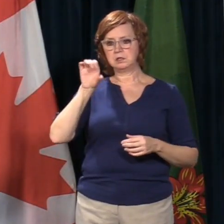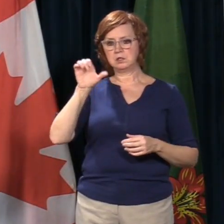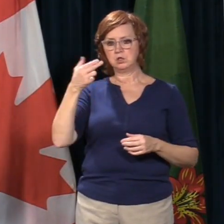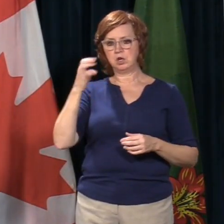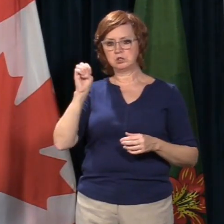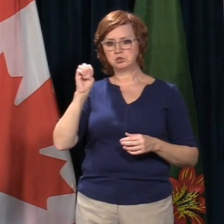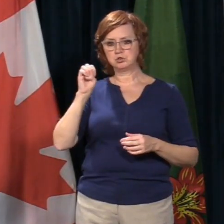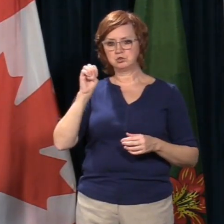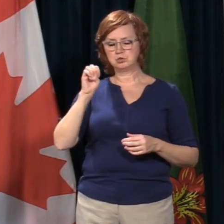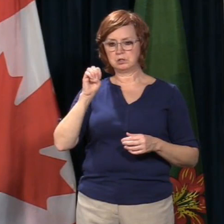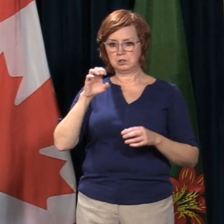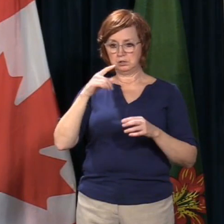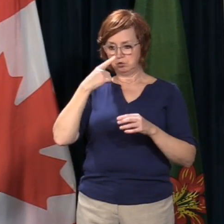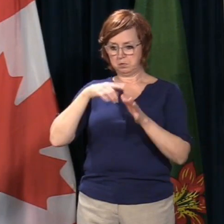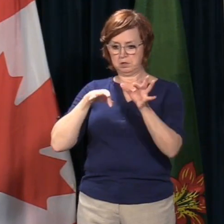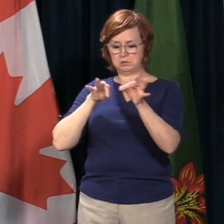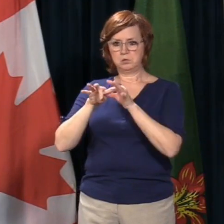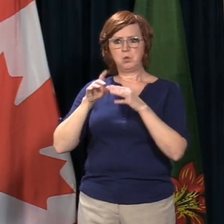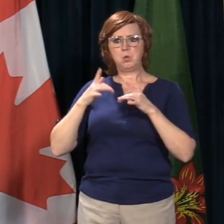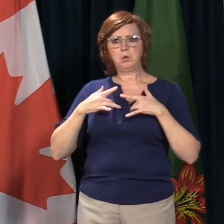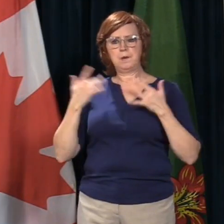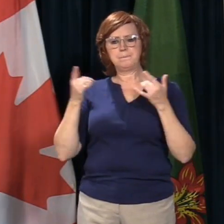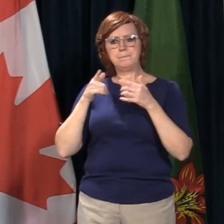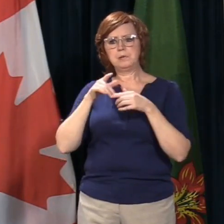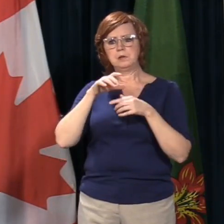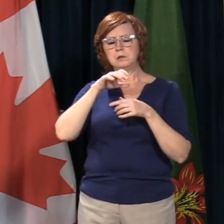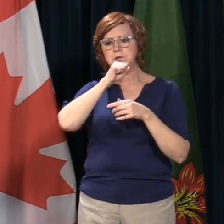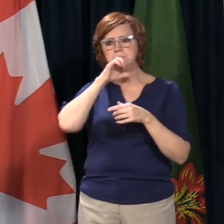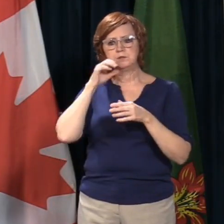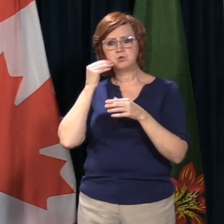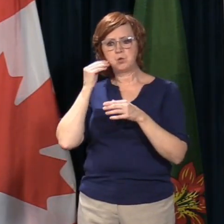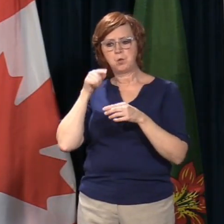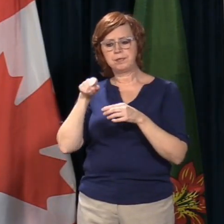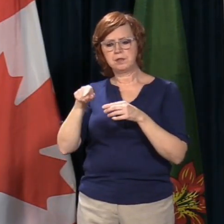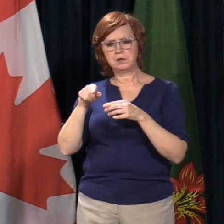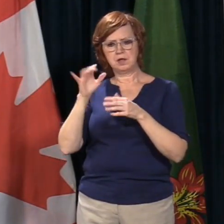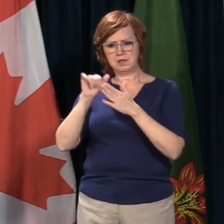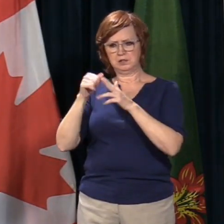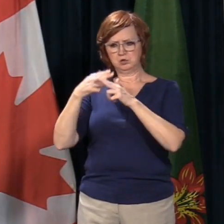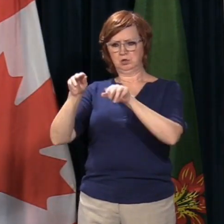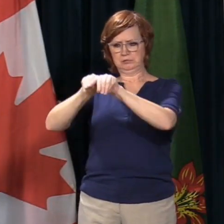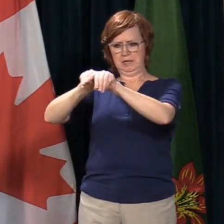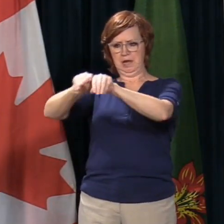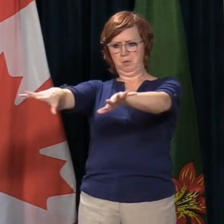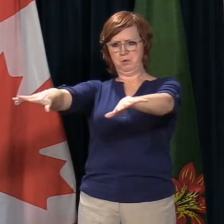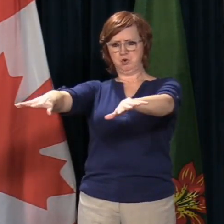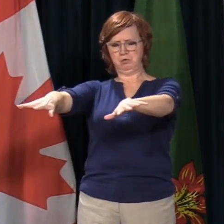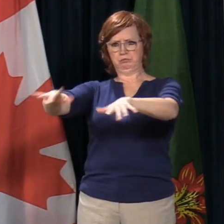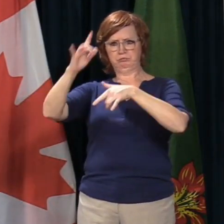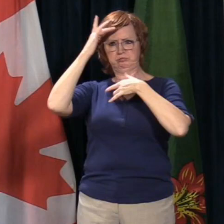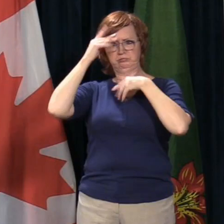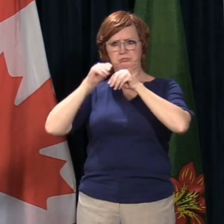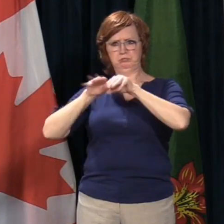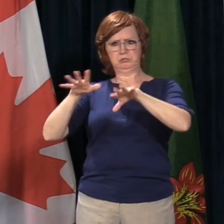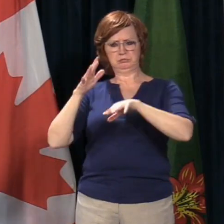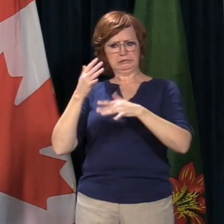on the situation there and explain a little bit more about why it was considered an outbreak and if it still is. Sure. I'll turn that